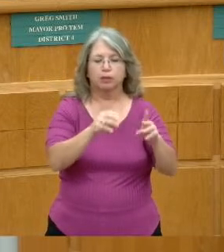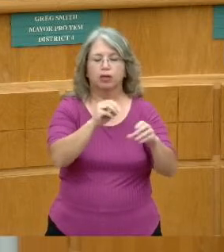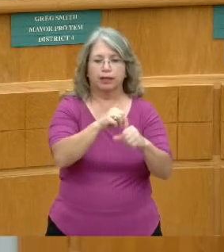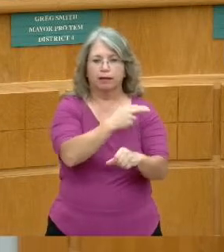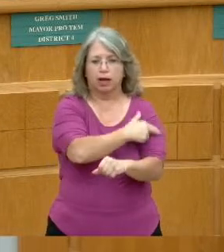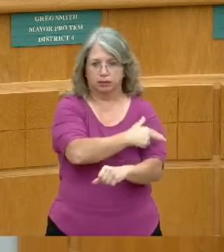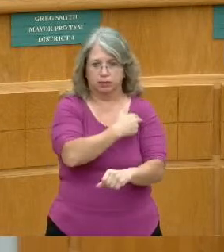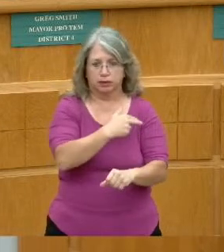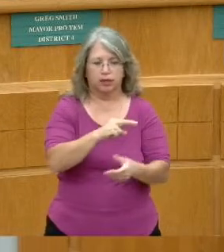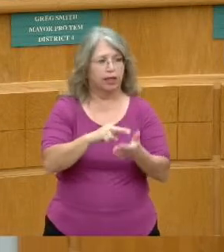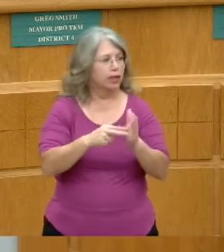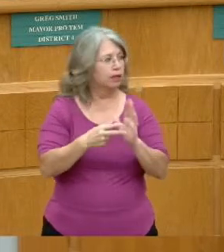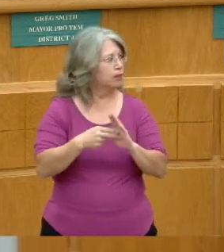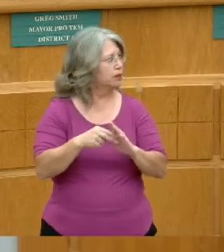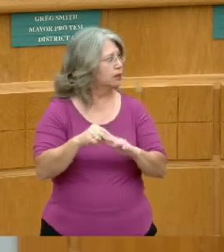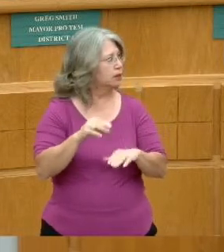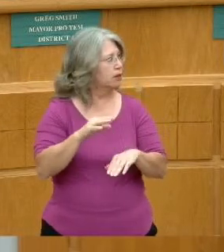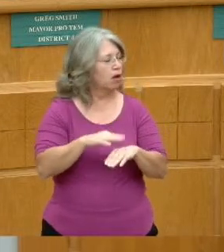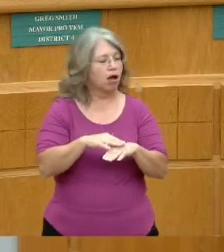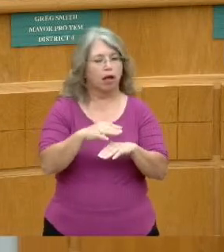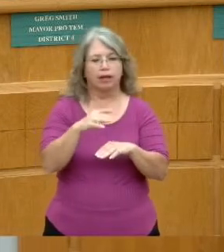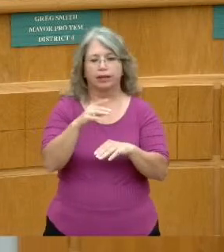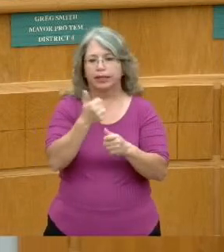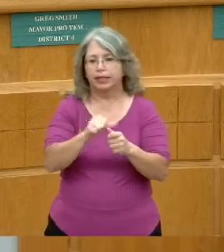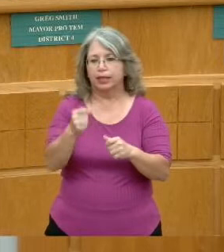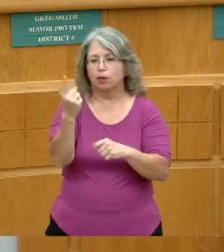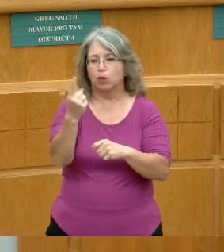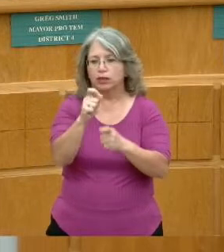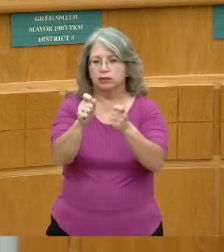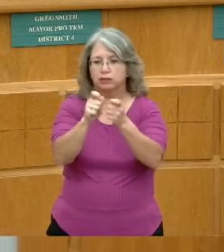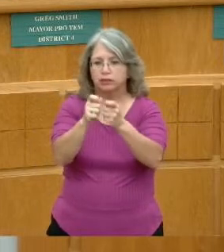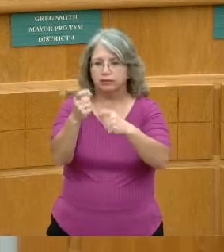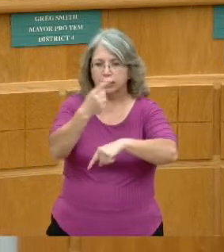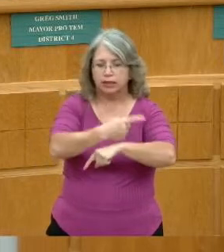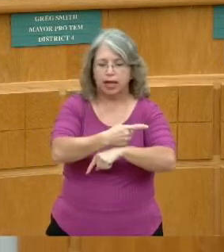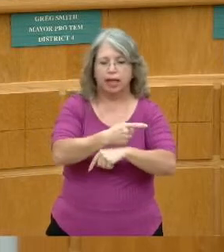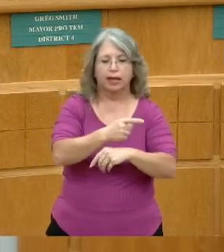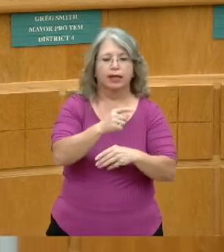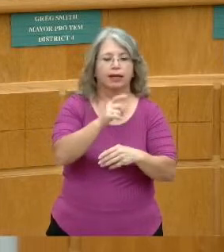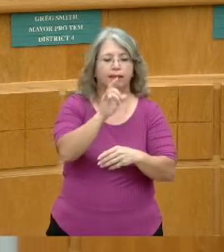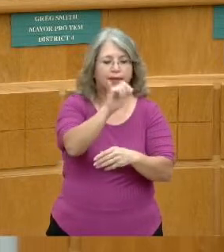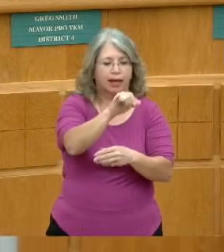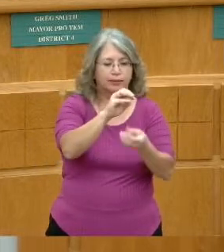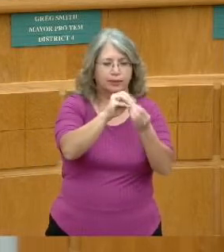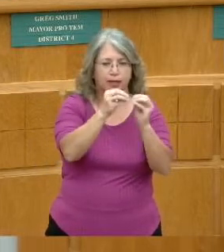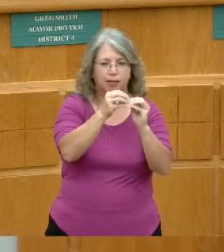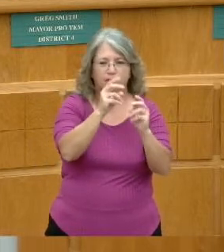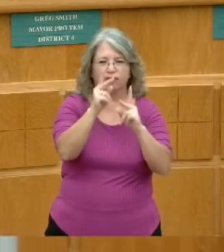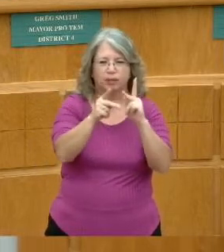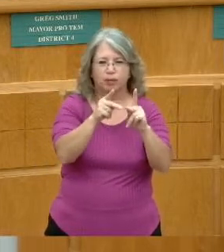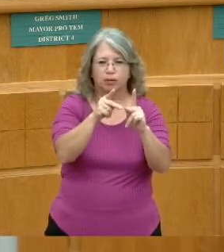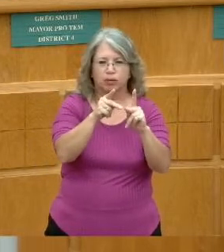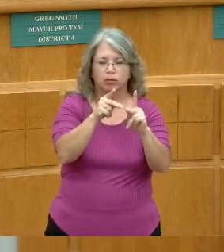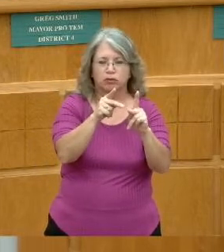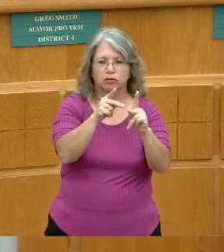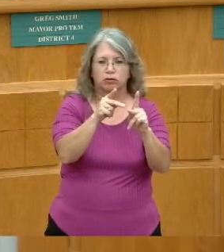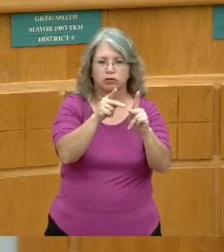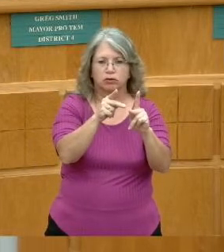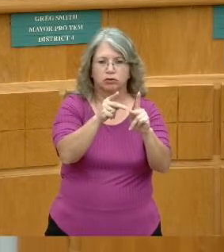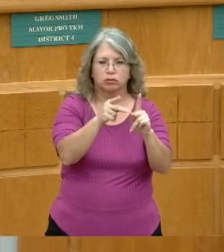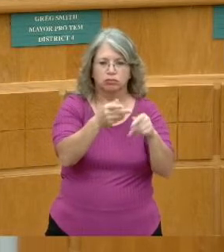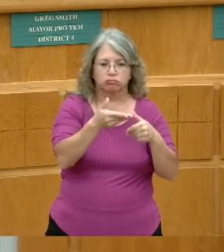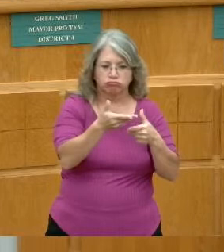one day, there's a certain number of people that get admitted into the hospital or are in the hospital. And so,